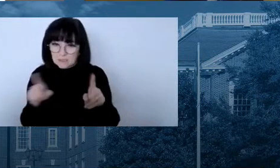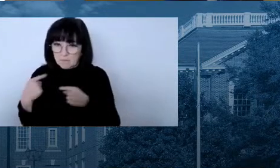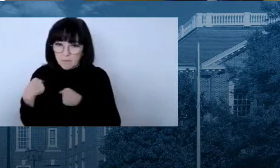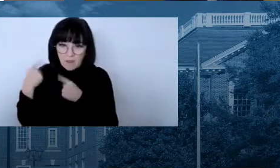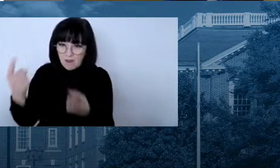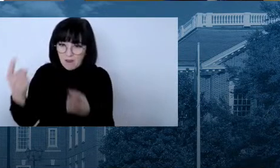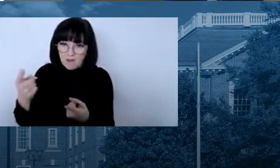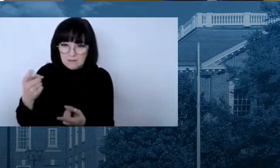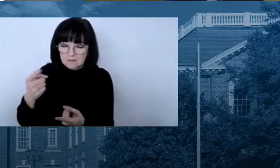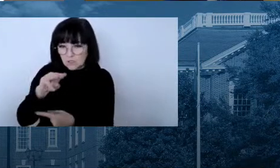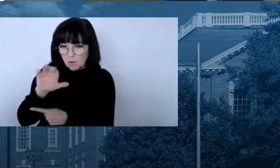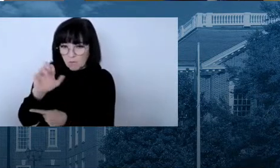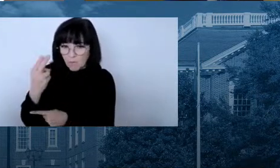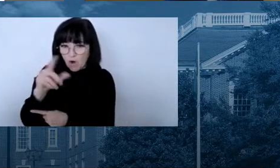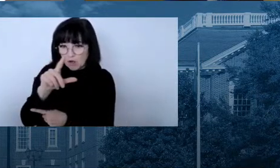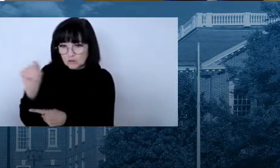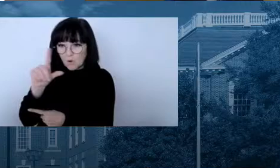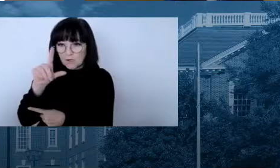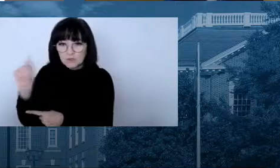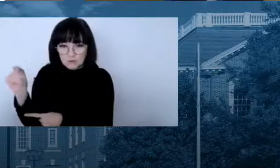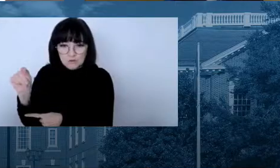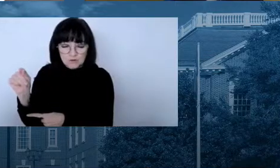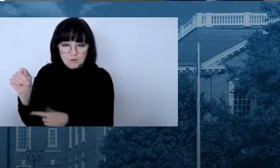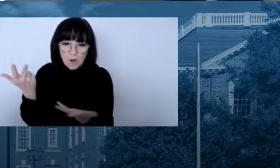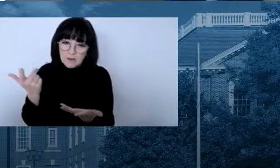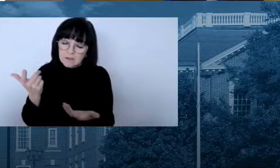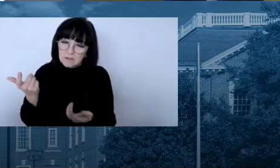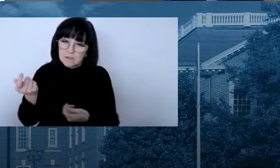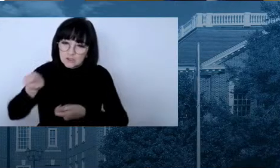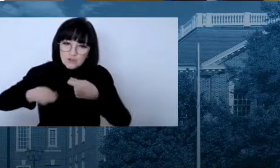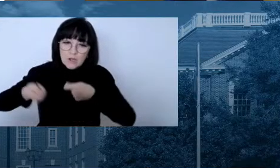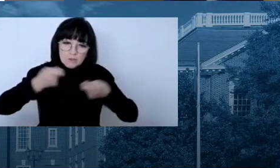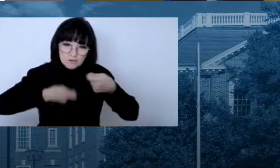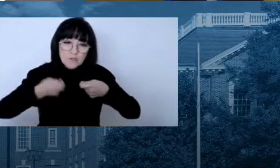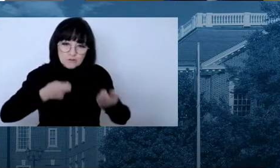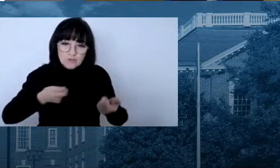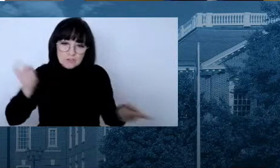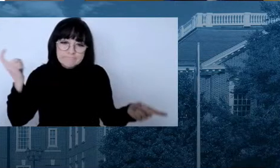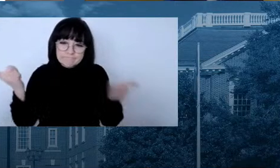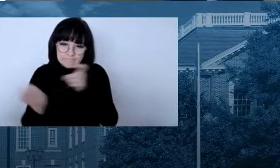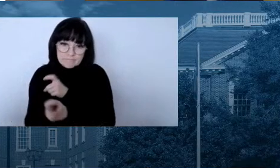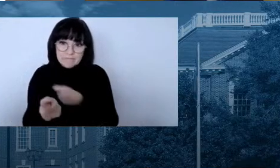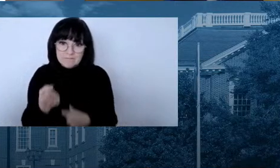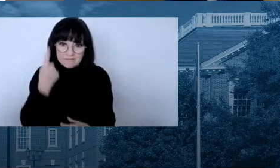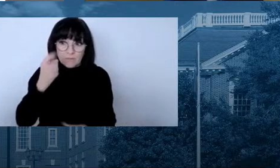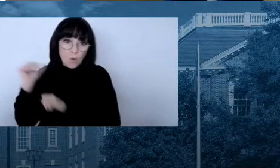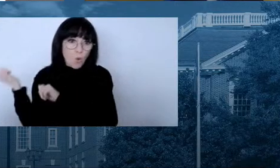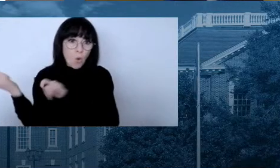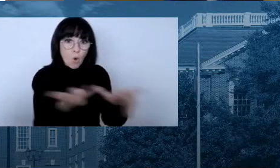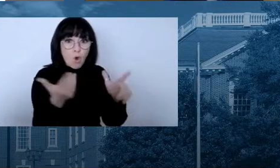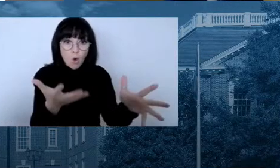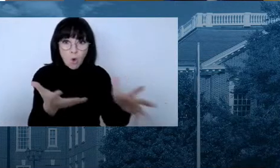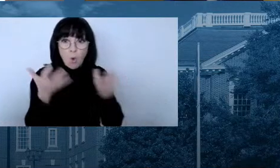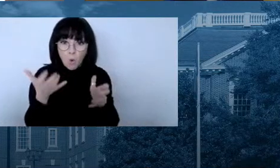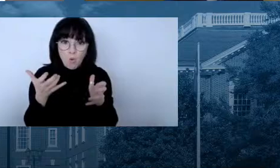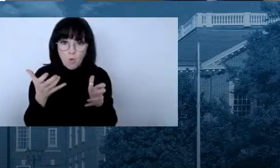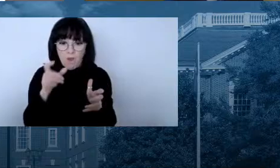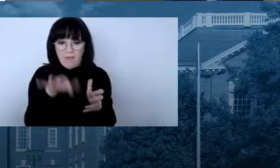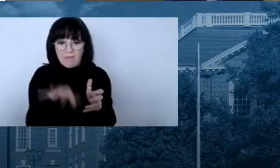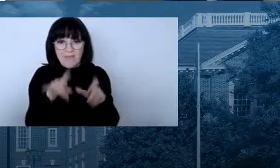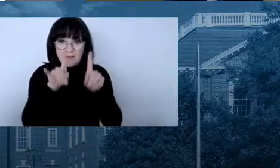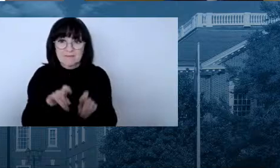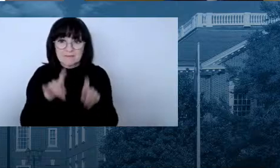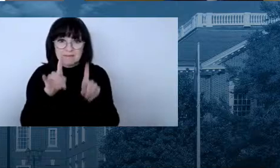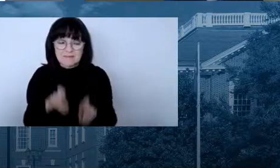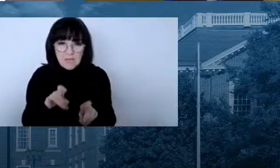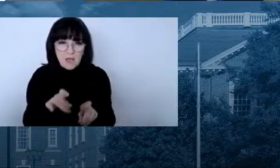hasn't changed is when everyone in the country wants something at exactly the same time, we're going to struggle with supply.